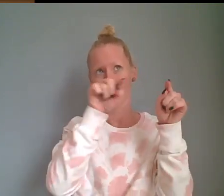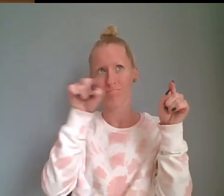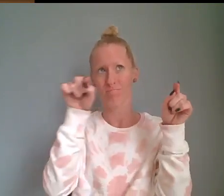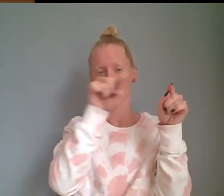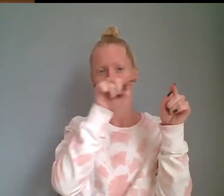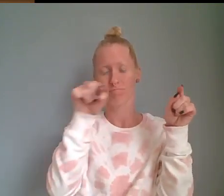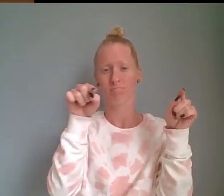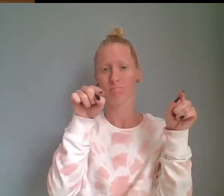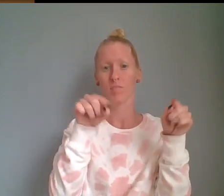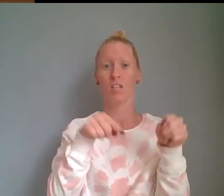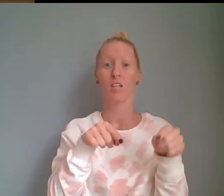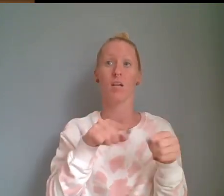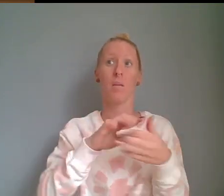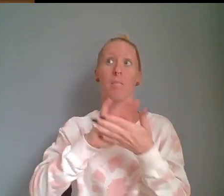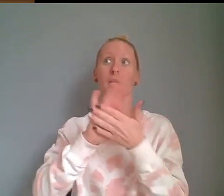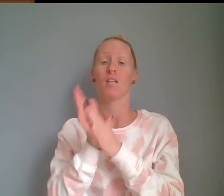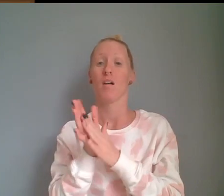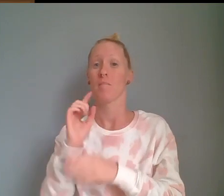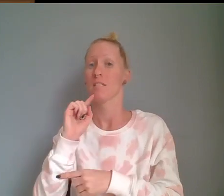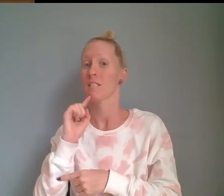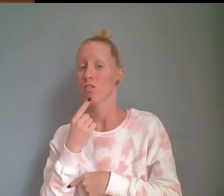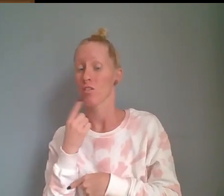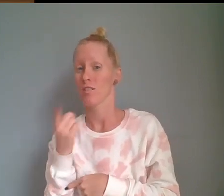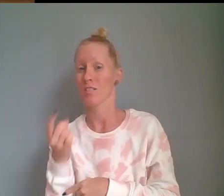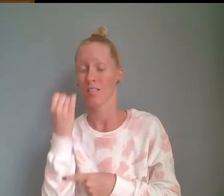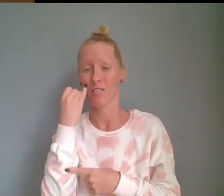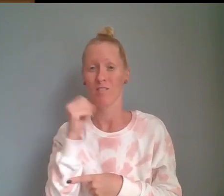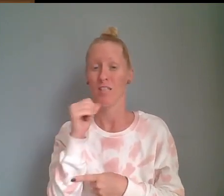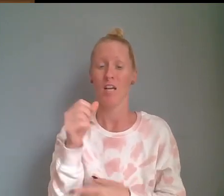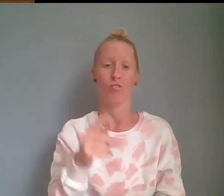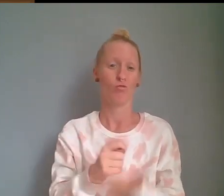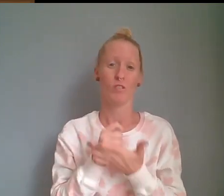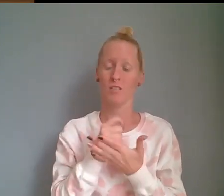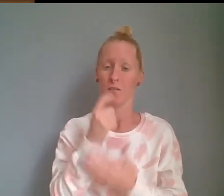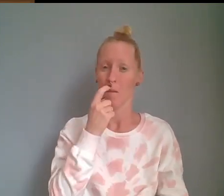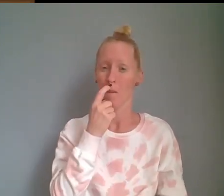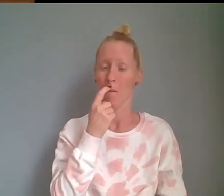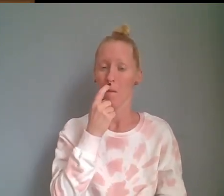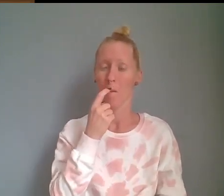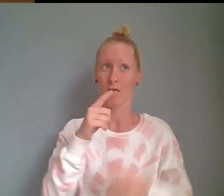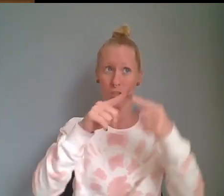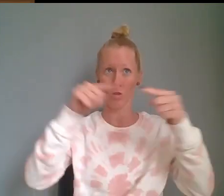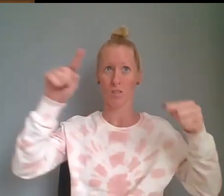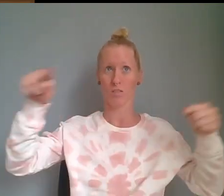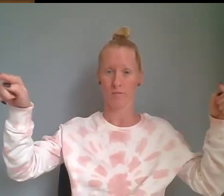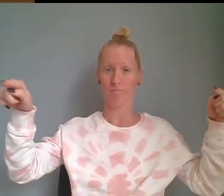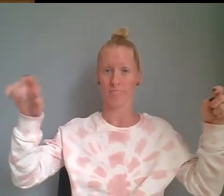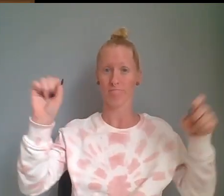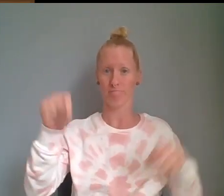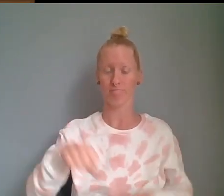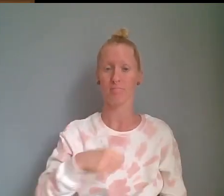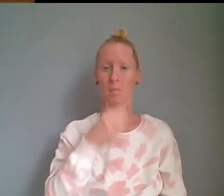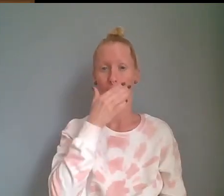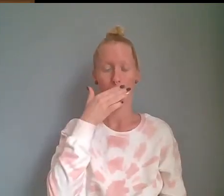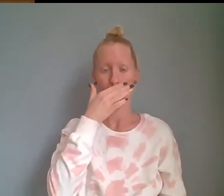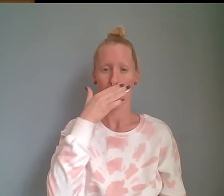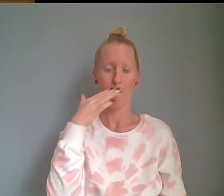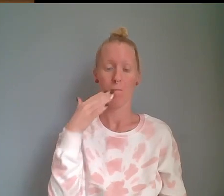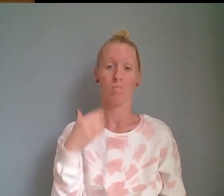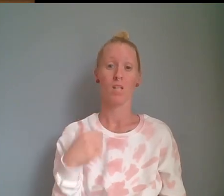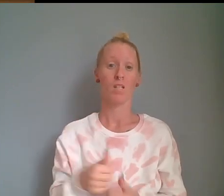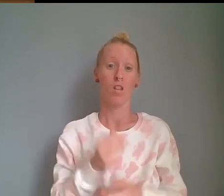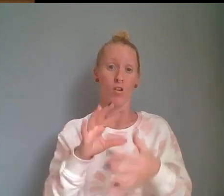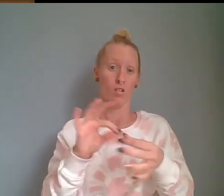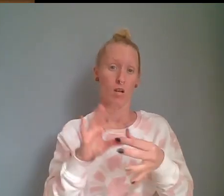can morph into more serious forms if they're left untreated. So there is this continuum. The other thing I wanted to comment on that she talks